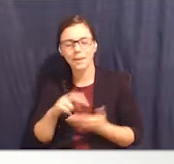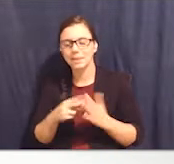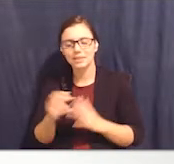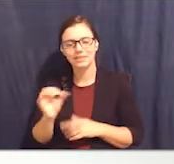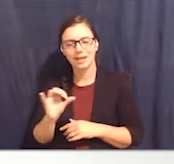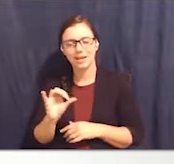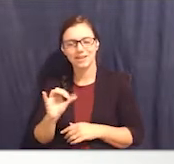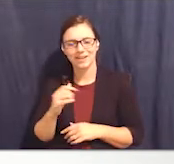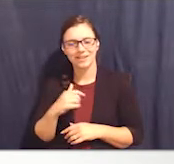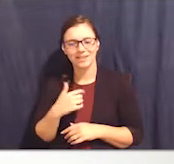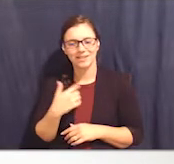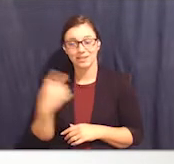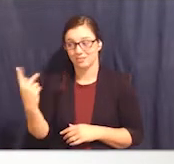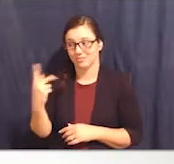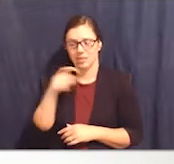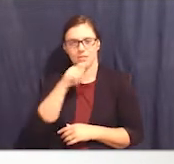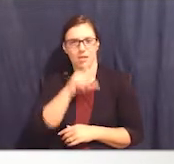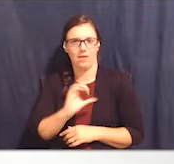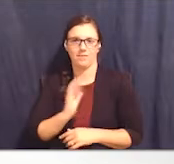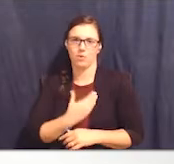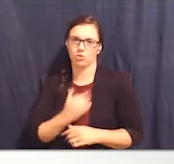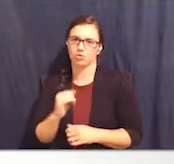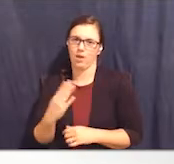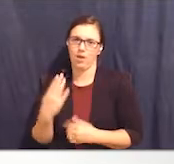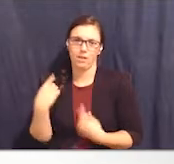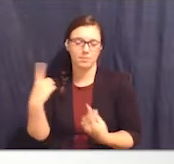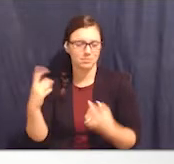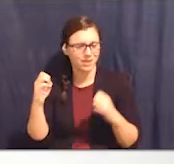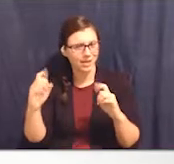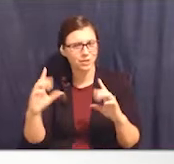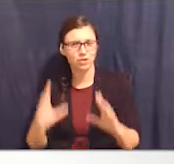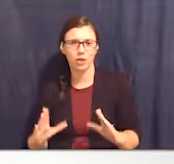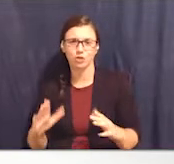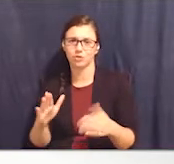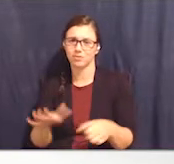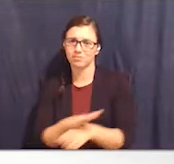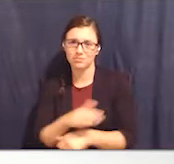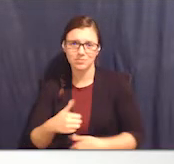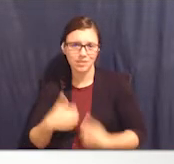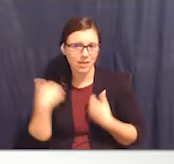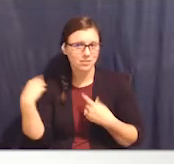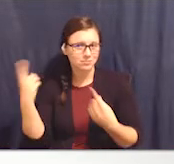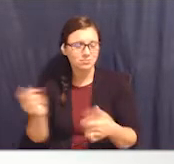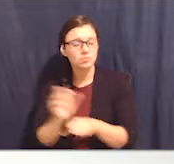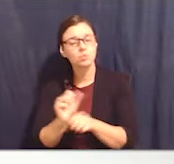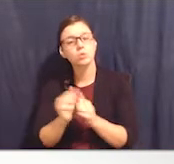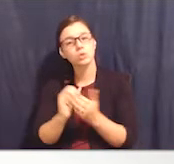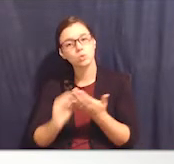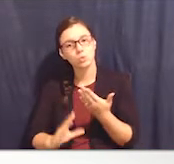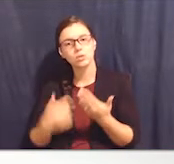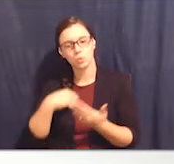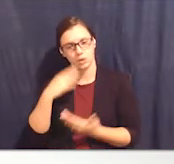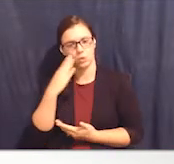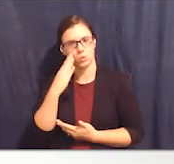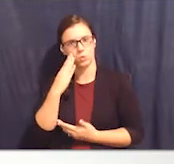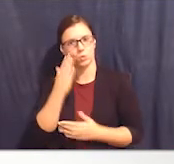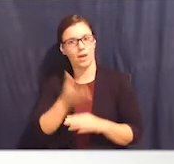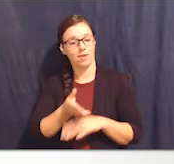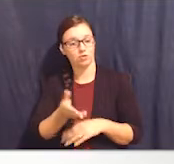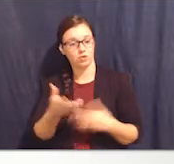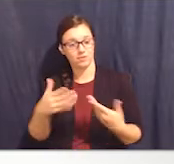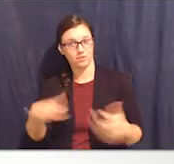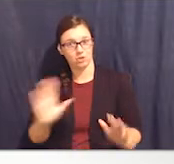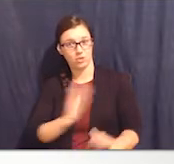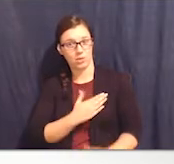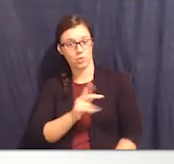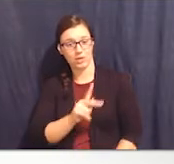can come after they exit at age 22, but a student might be ready to exit at age 20 and go ahead and start one of these programs so that they can get this